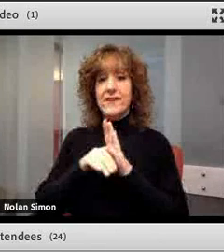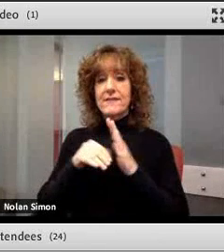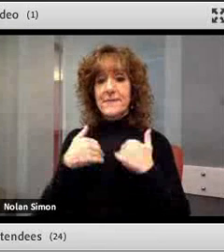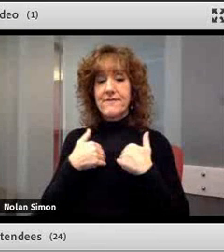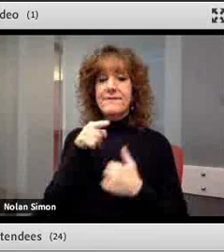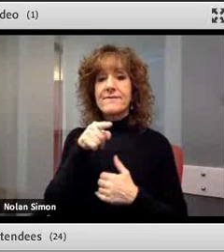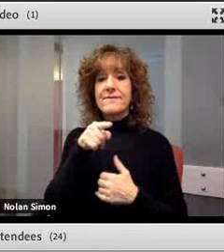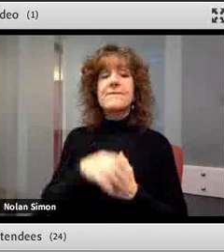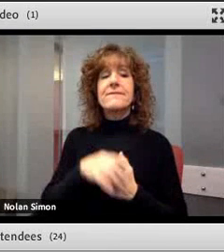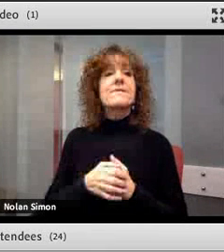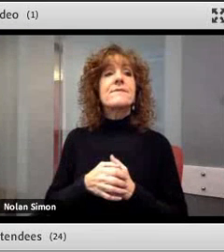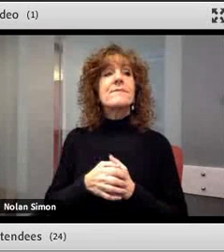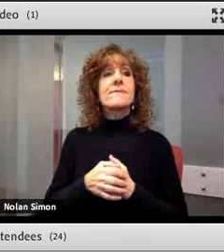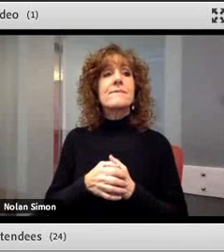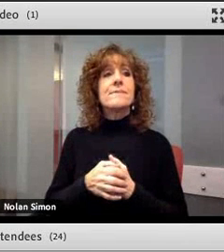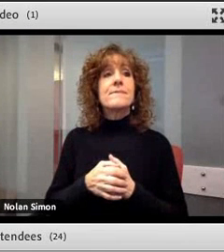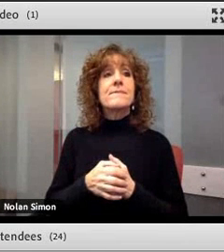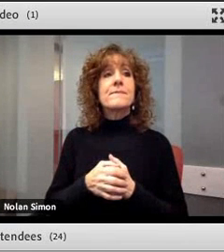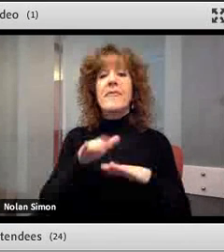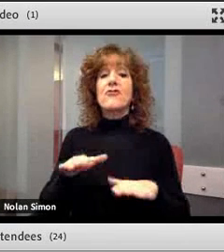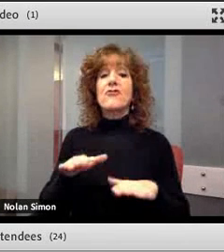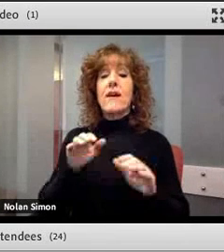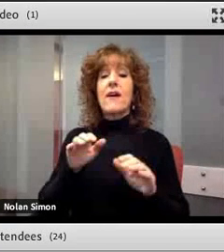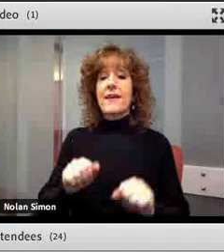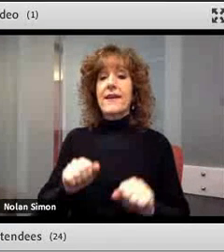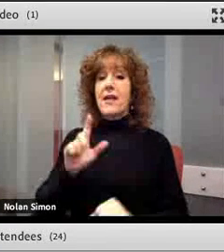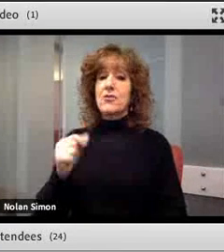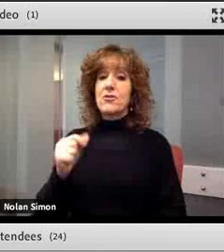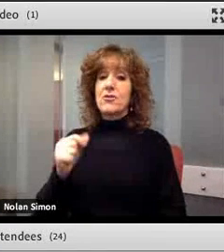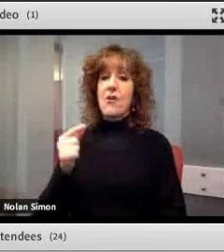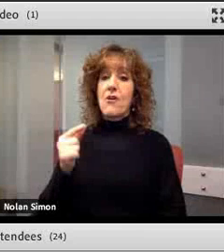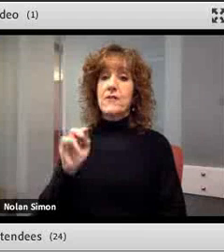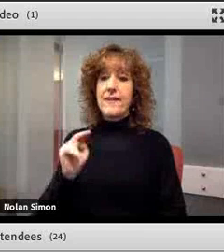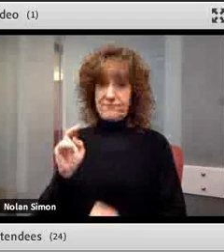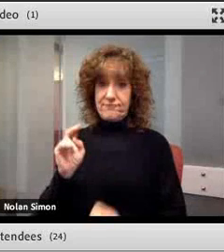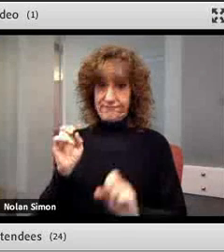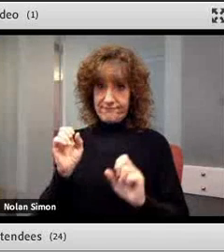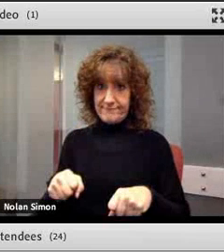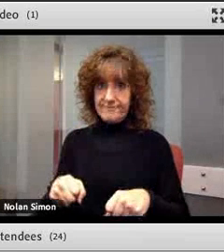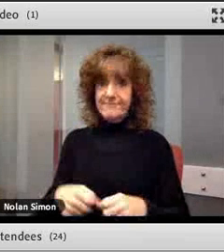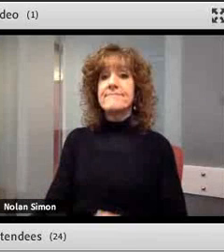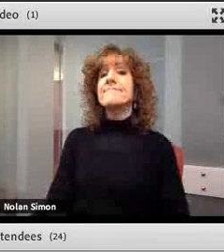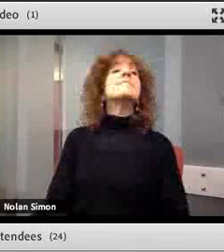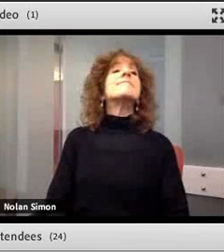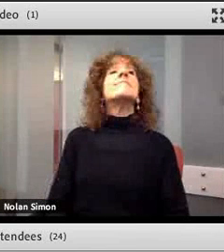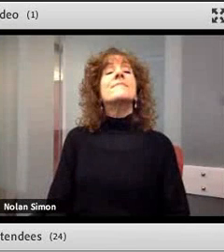So the child can log in here.